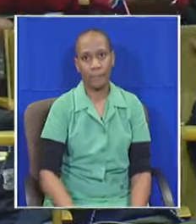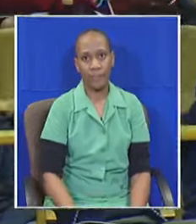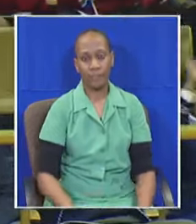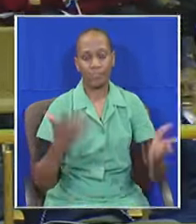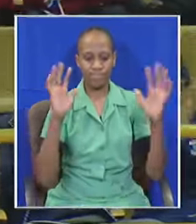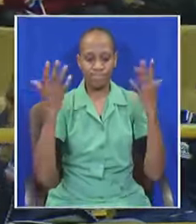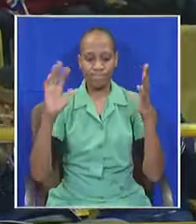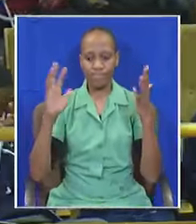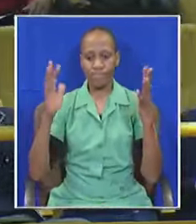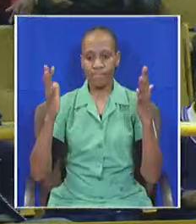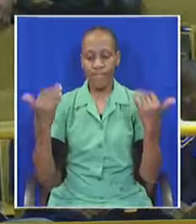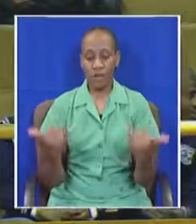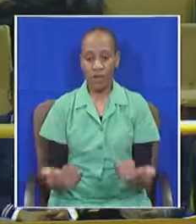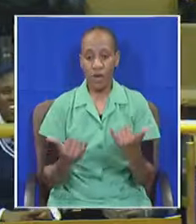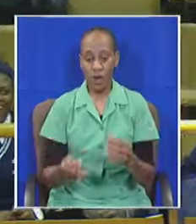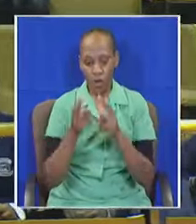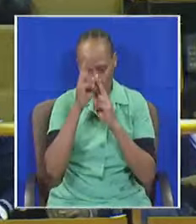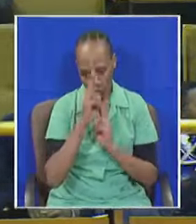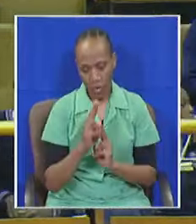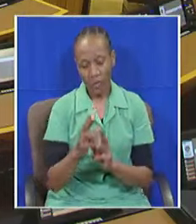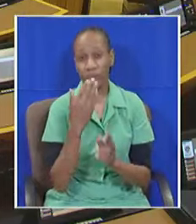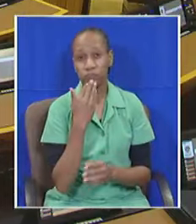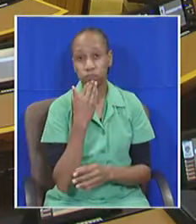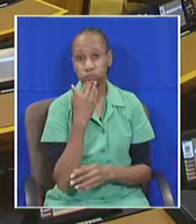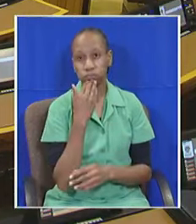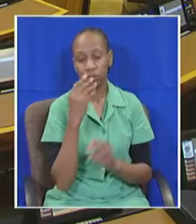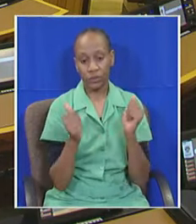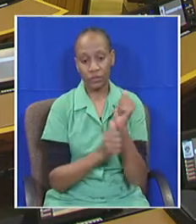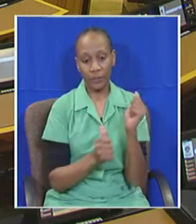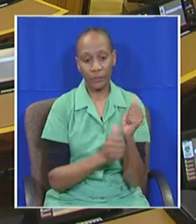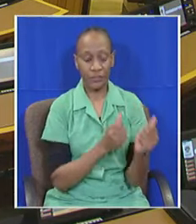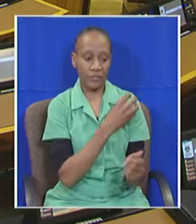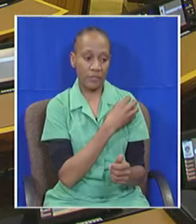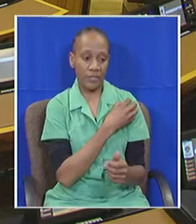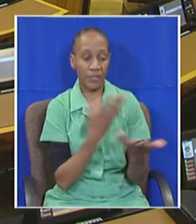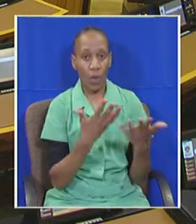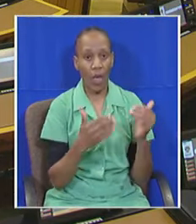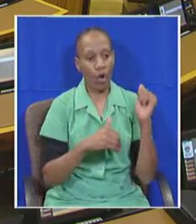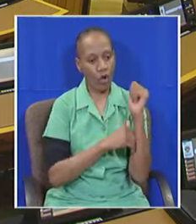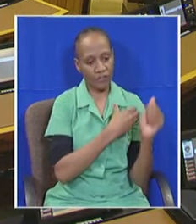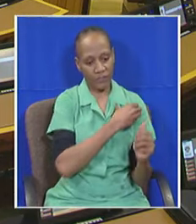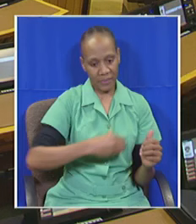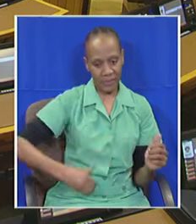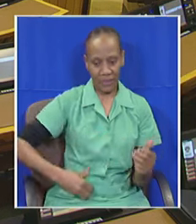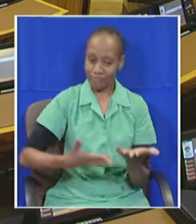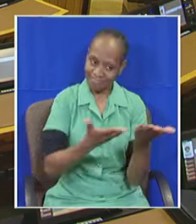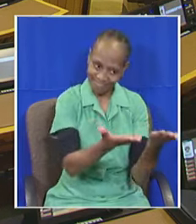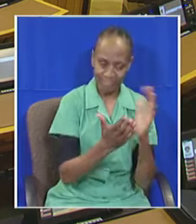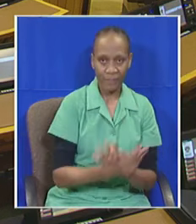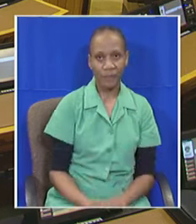Order. The next speaker is the Honourable Deputy Minister in the Presidency. Honourable Deputy Minister.